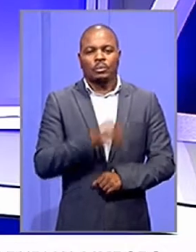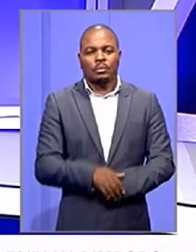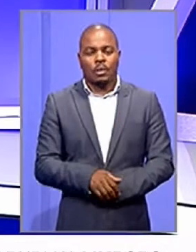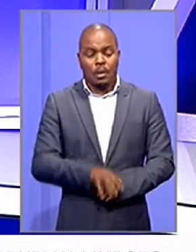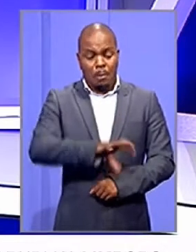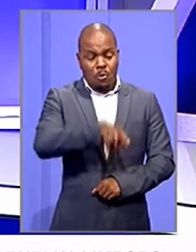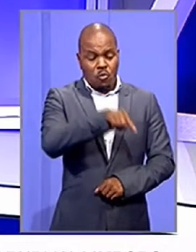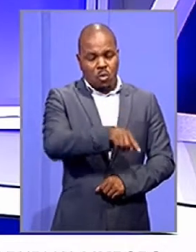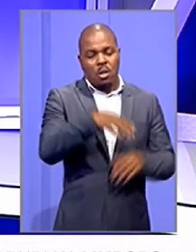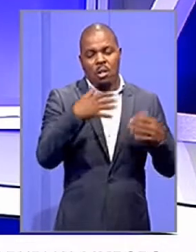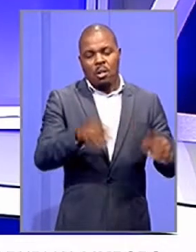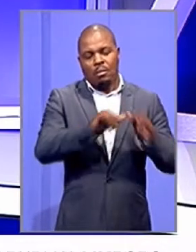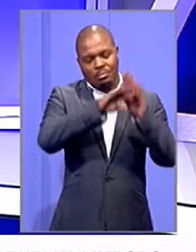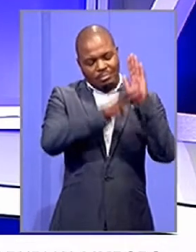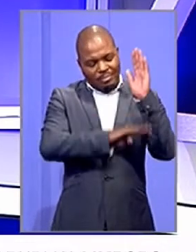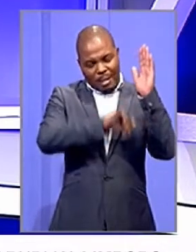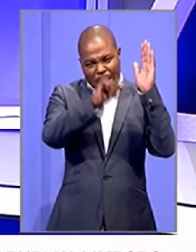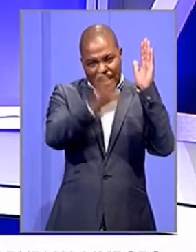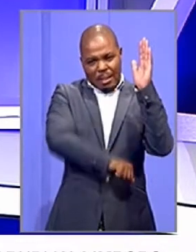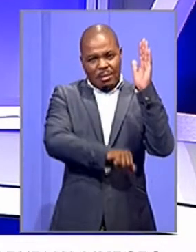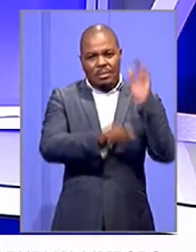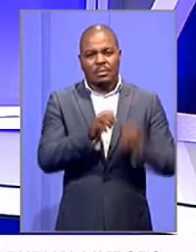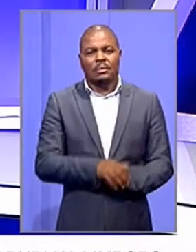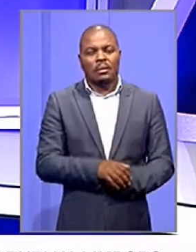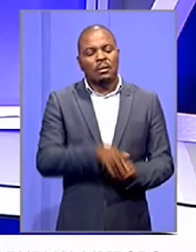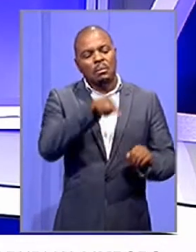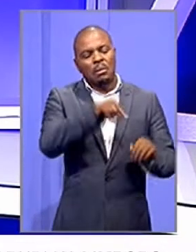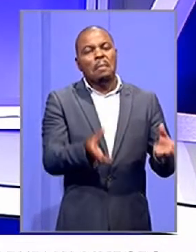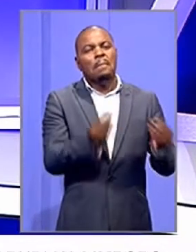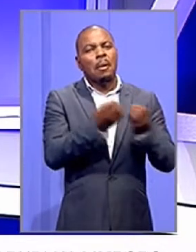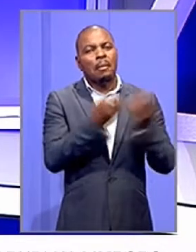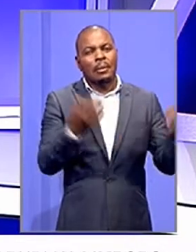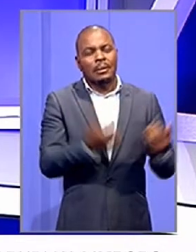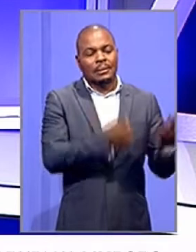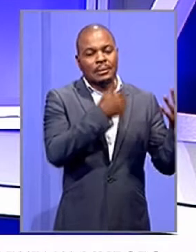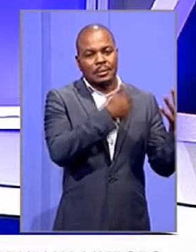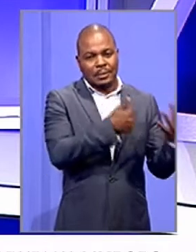Profense e di goga moseleng mo nageng. E hweditše dipersente tše